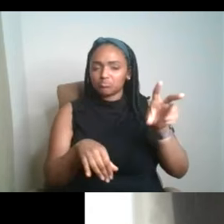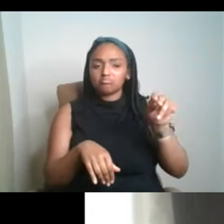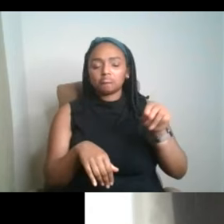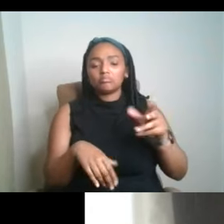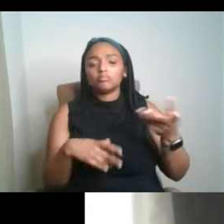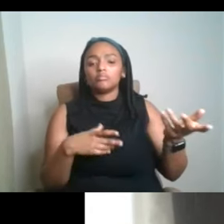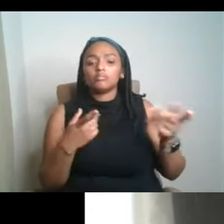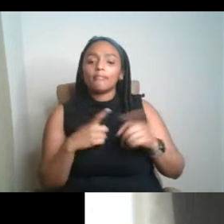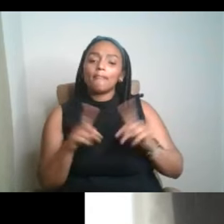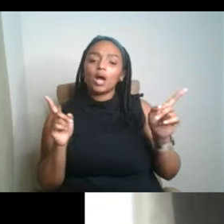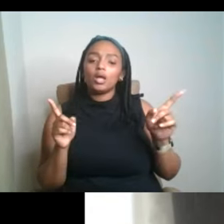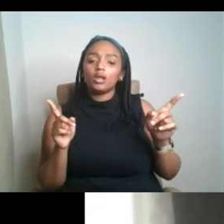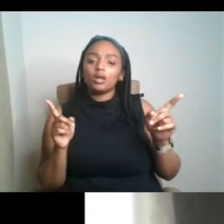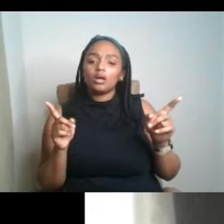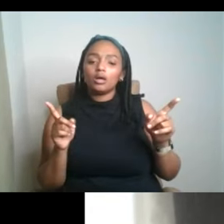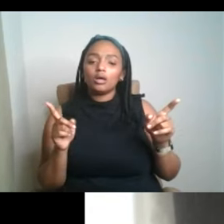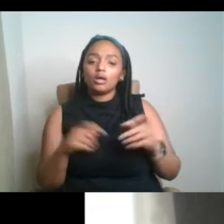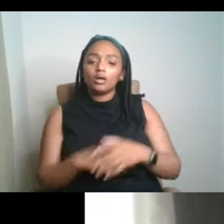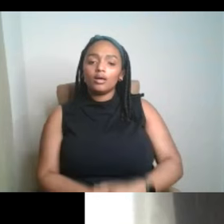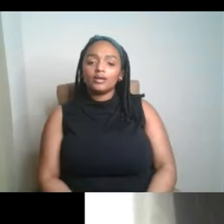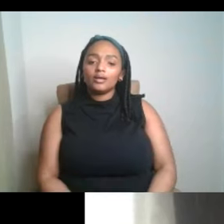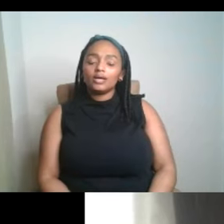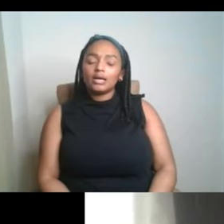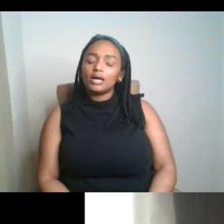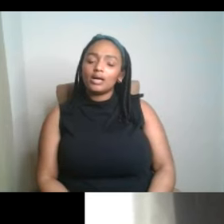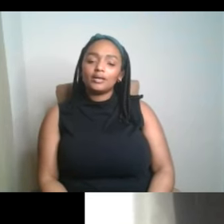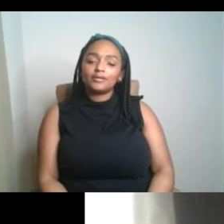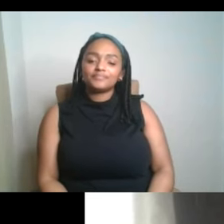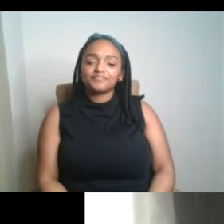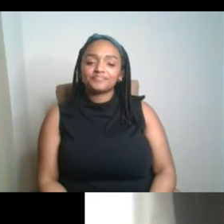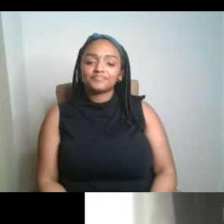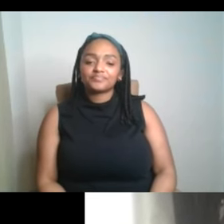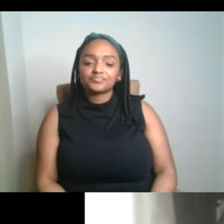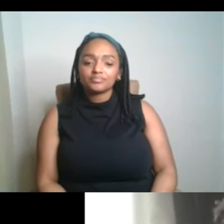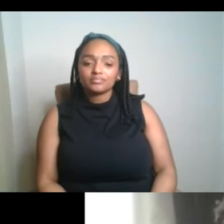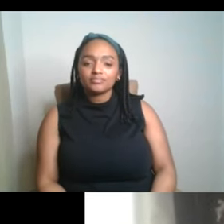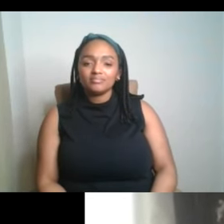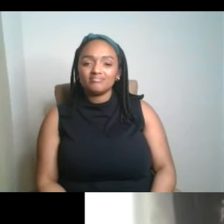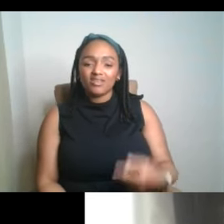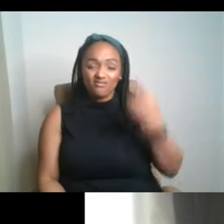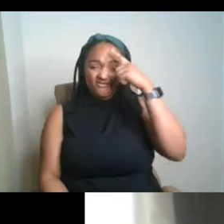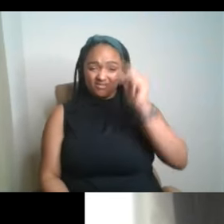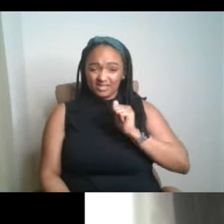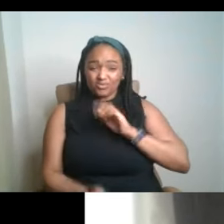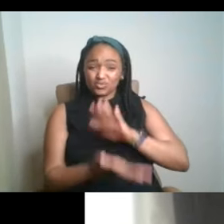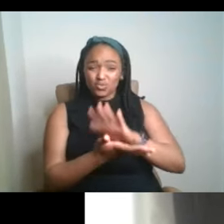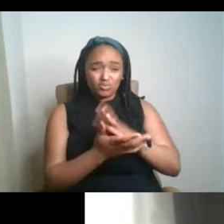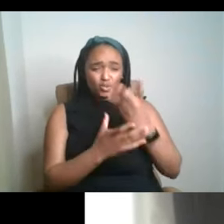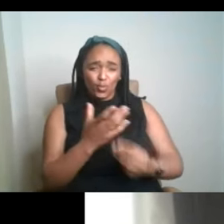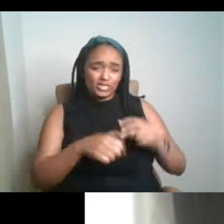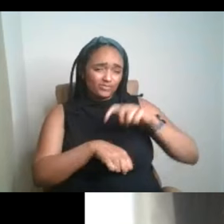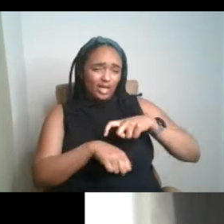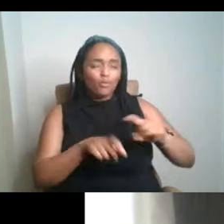It's just like, it's like a waste of time. Like, actually, if you went to school, it's not a waste of time, but actually, it